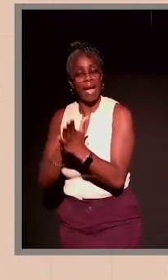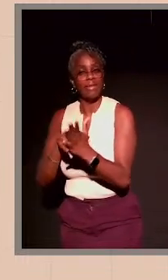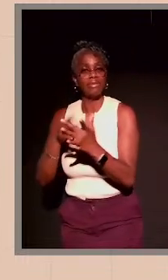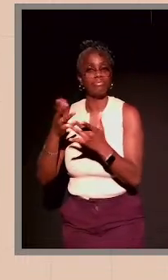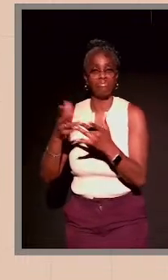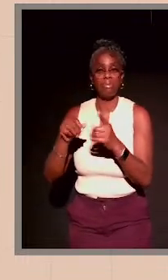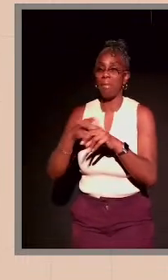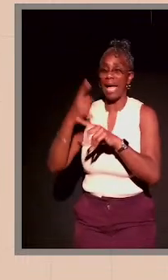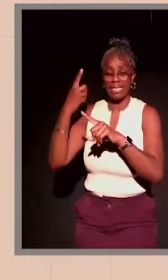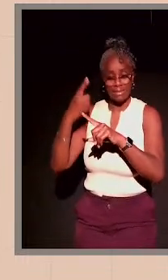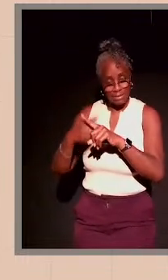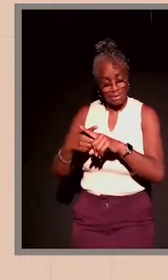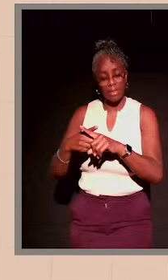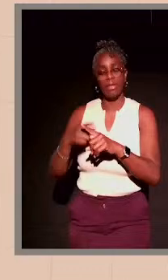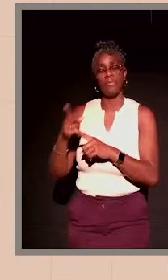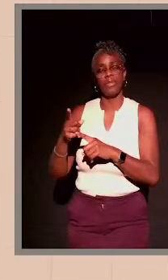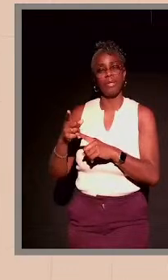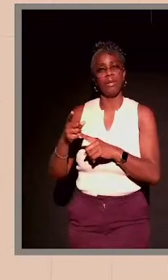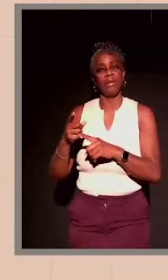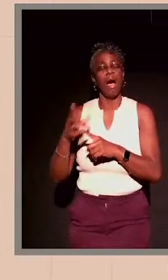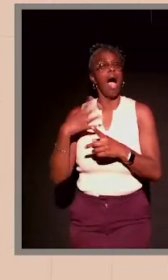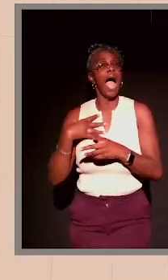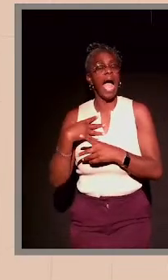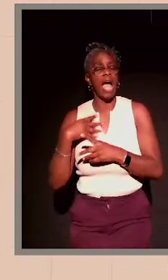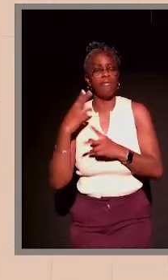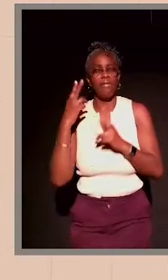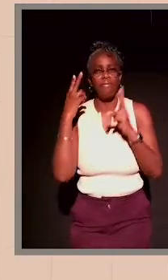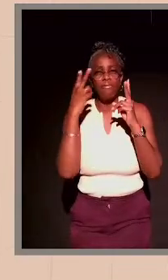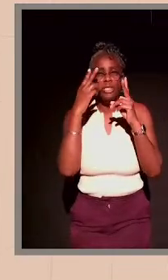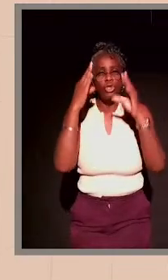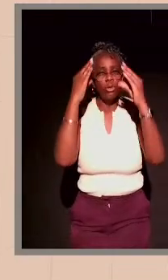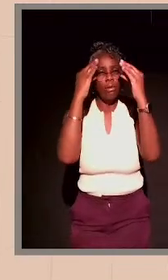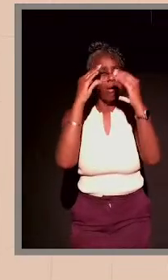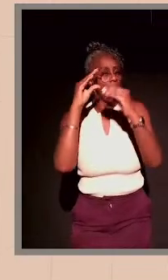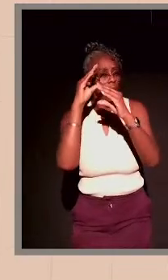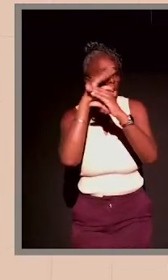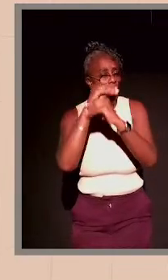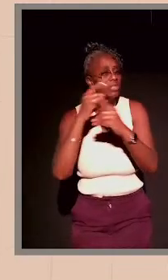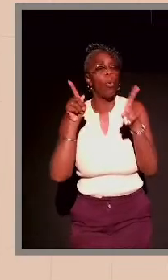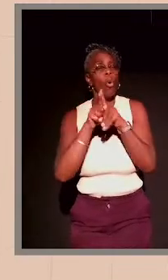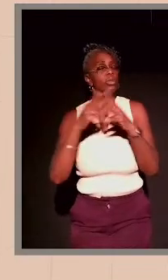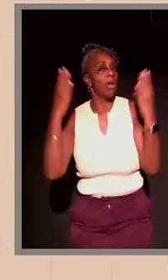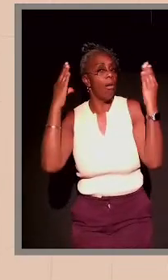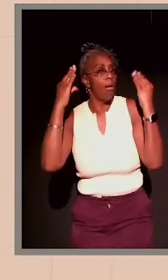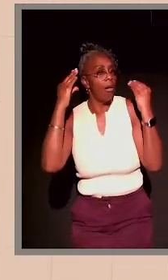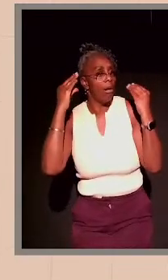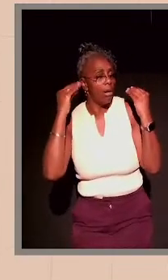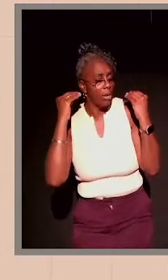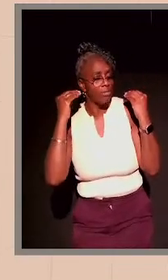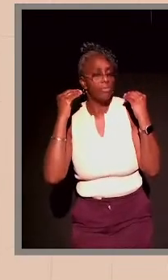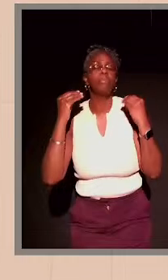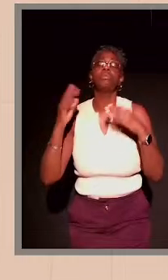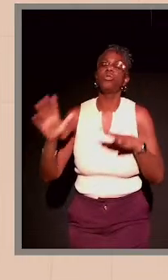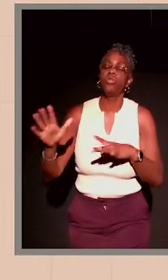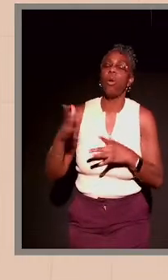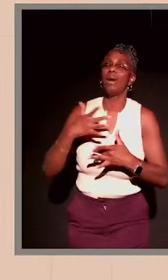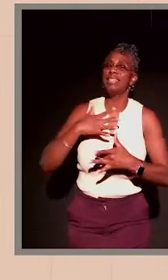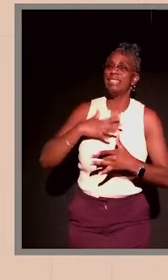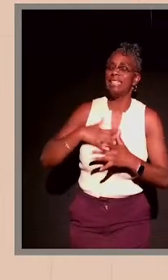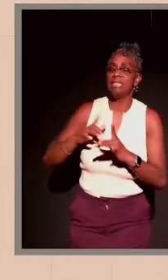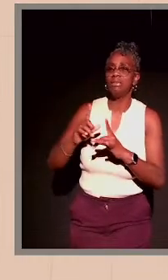with significant vision and hearing losses, and thus I need